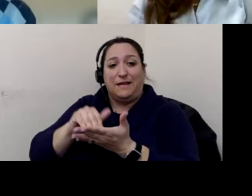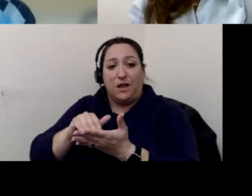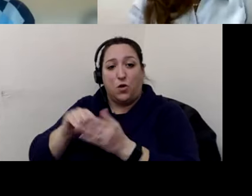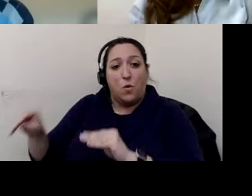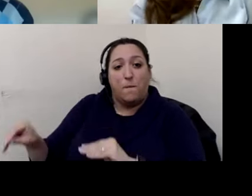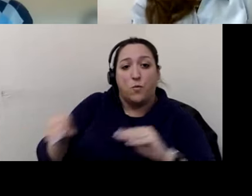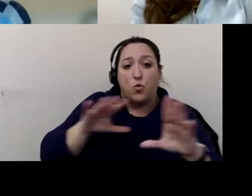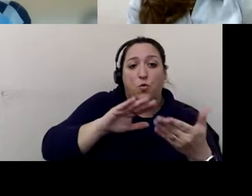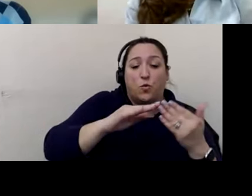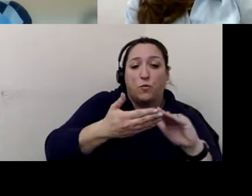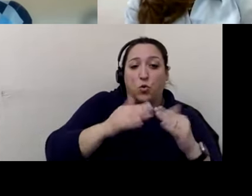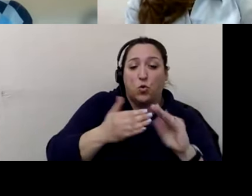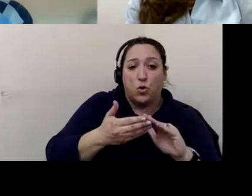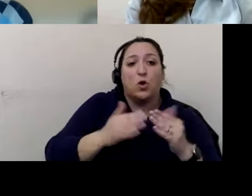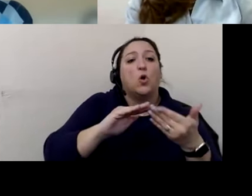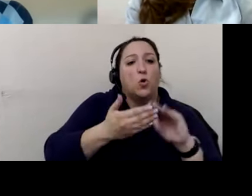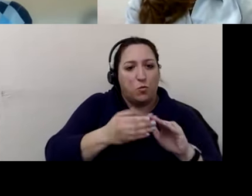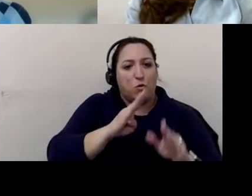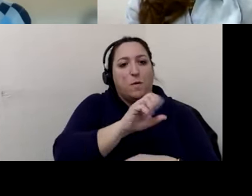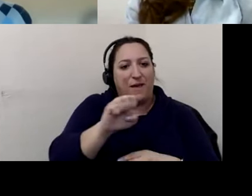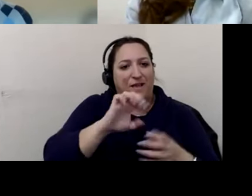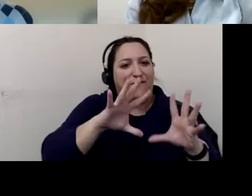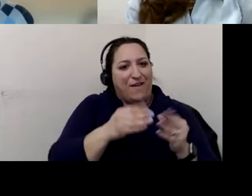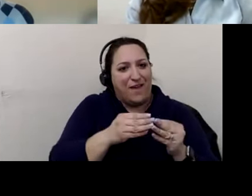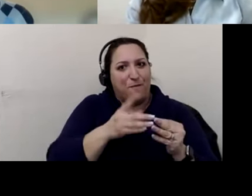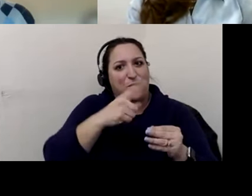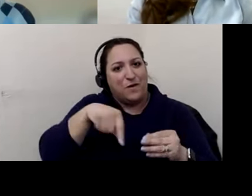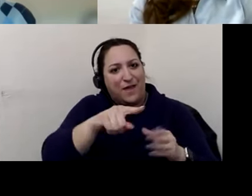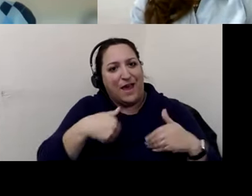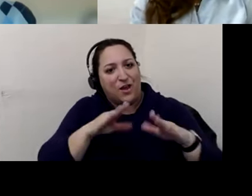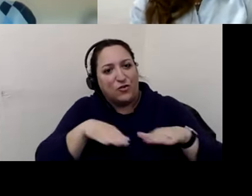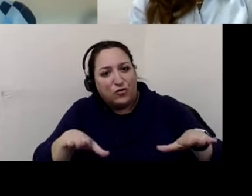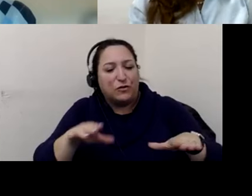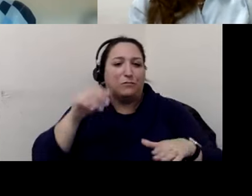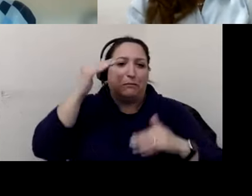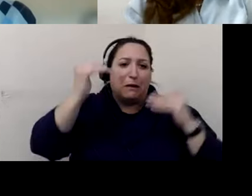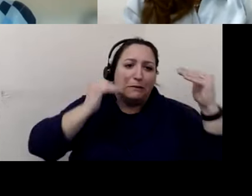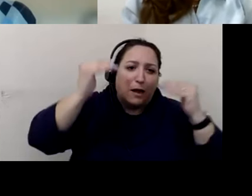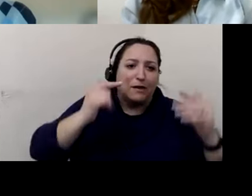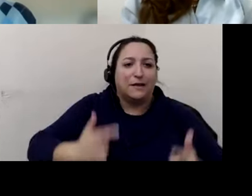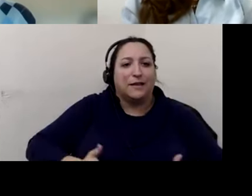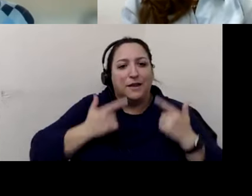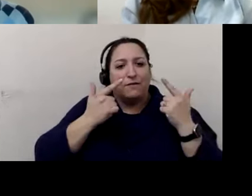community, the community-based families who had children and adults living at home with IDD